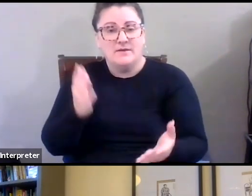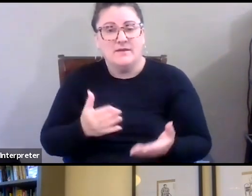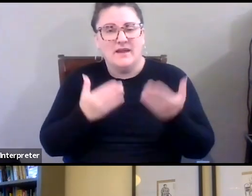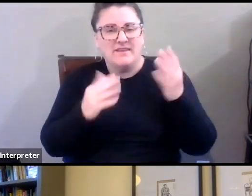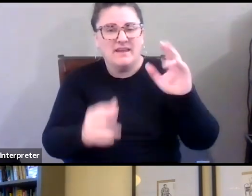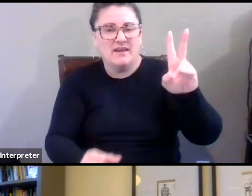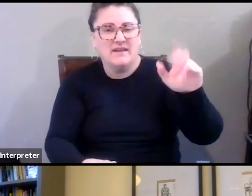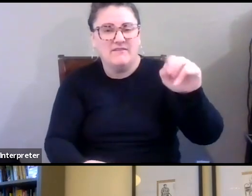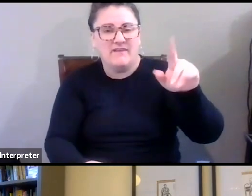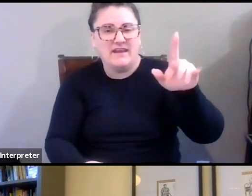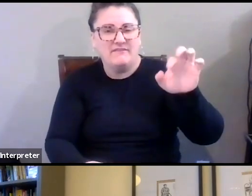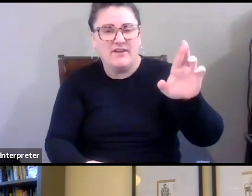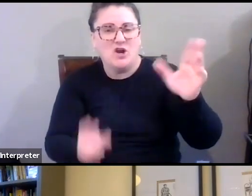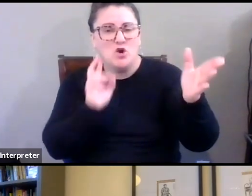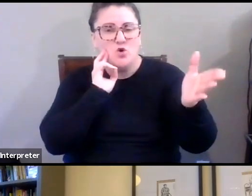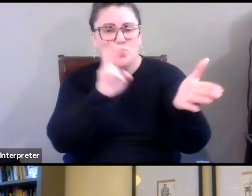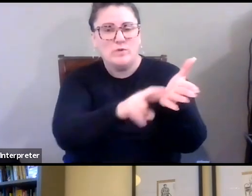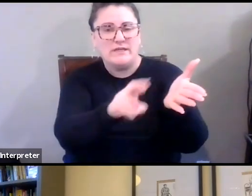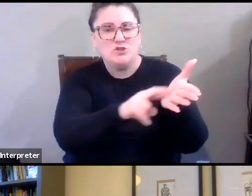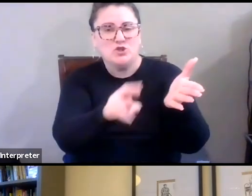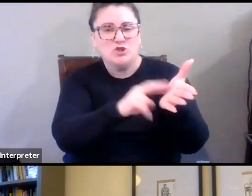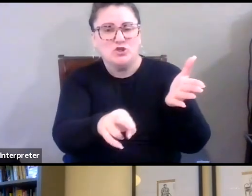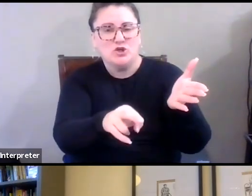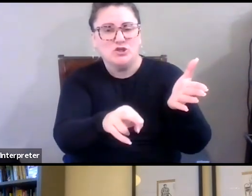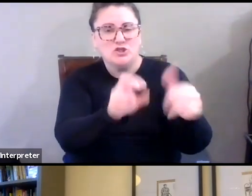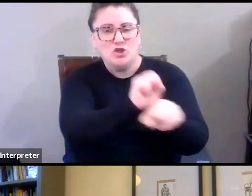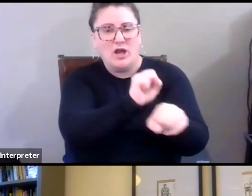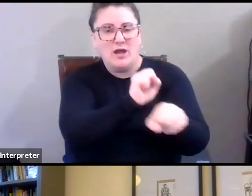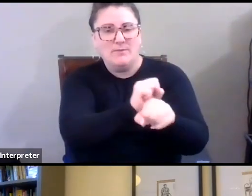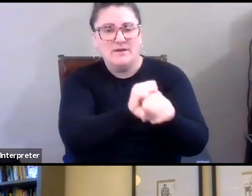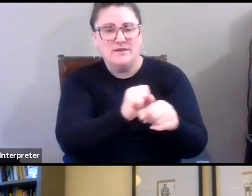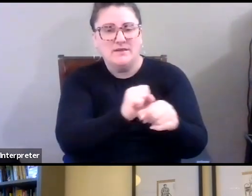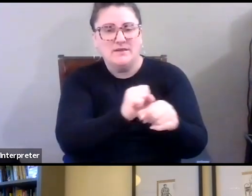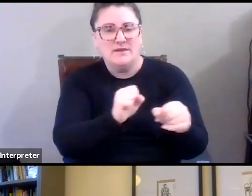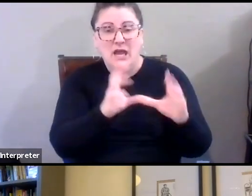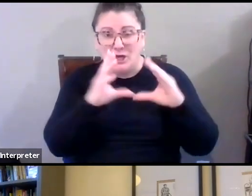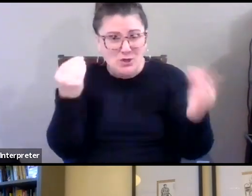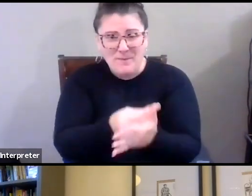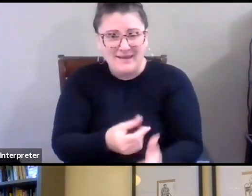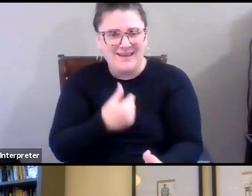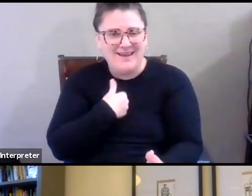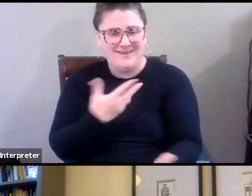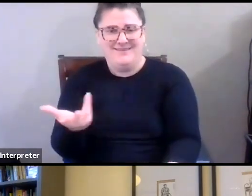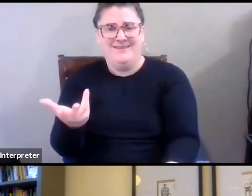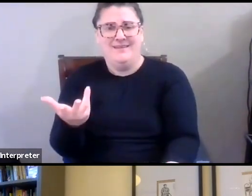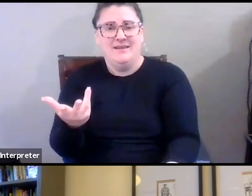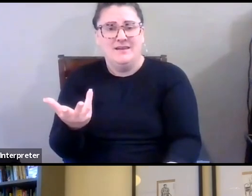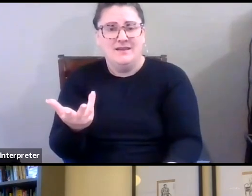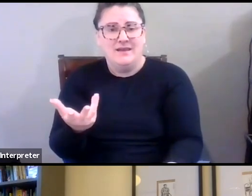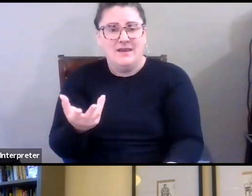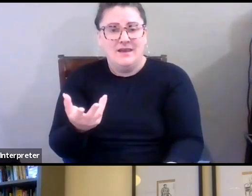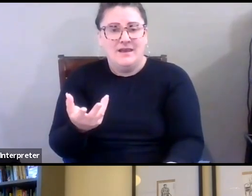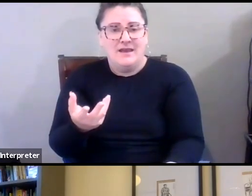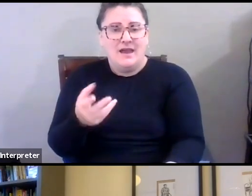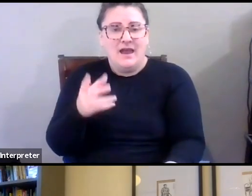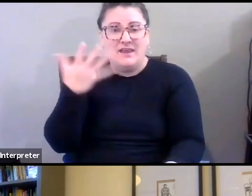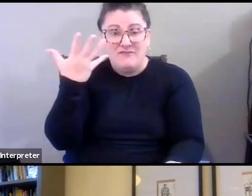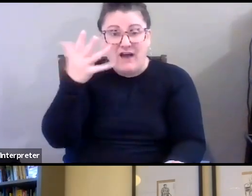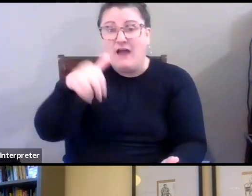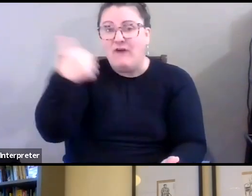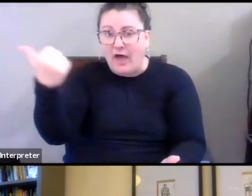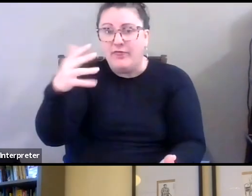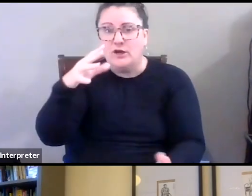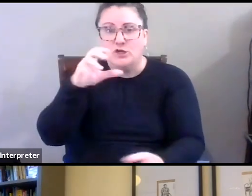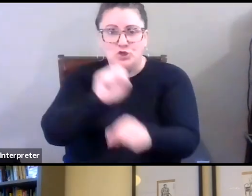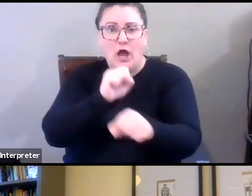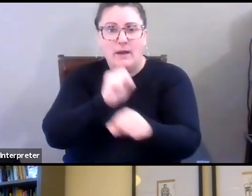research position, for like, you know, like just no money. And I remember being like, I have to have one of the five other jobs that I can